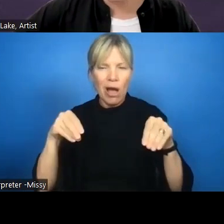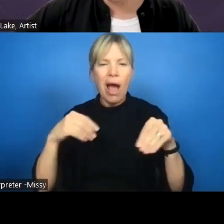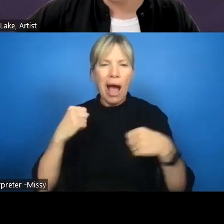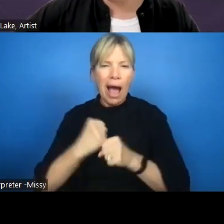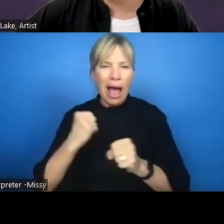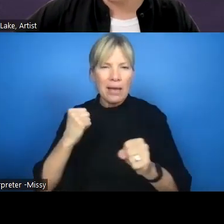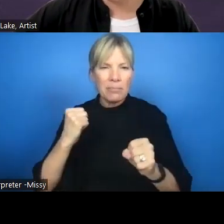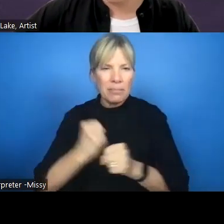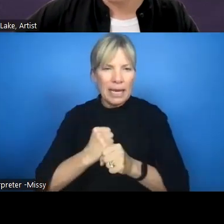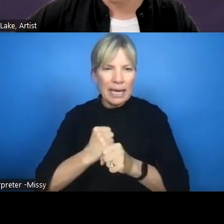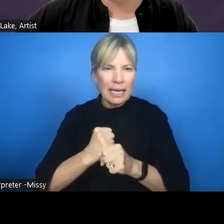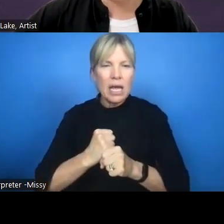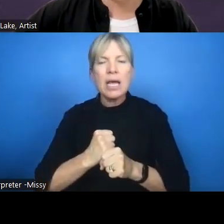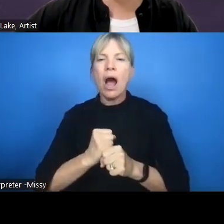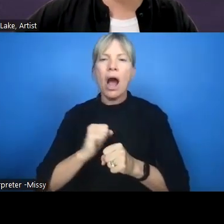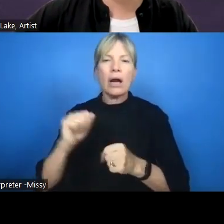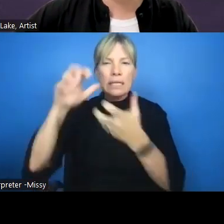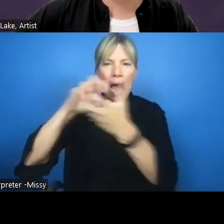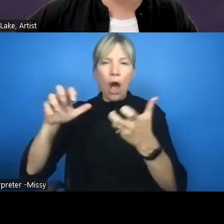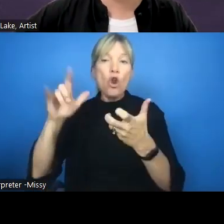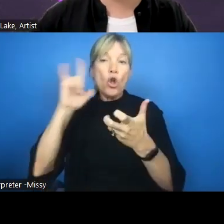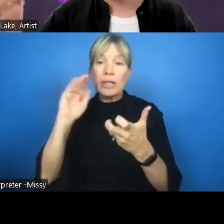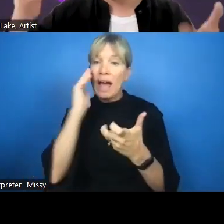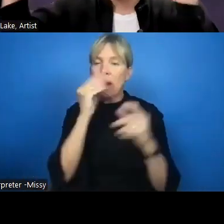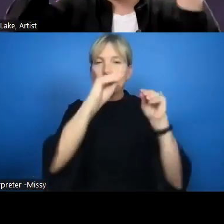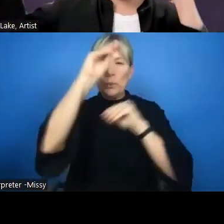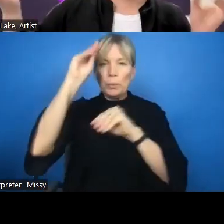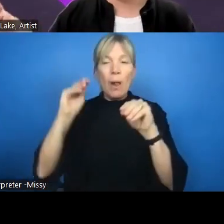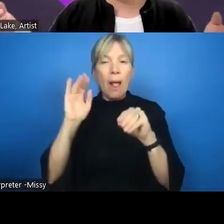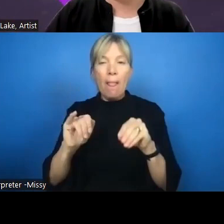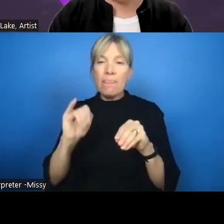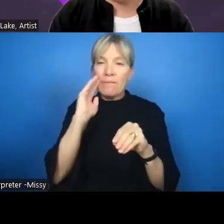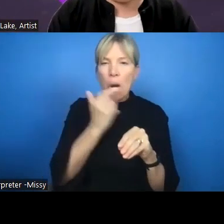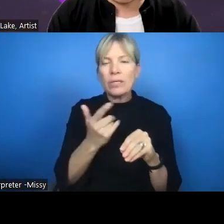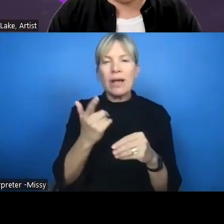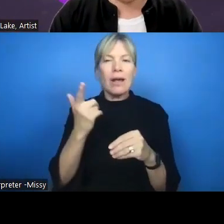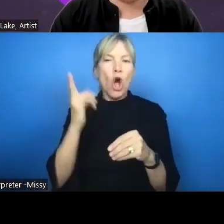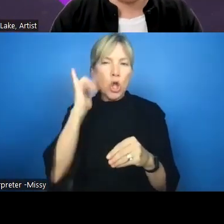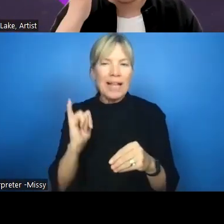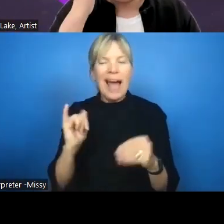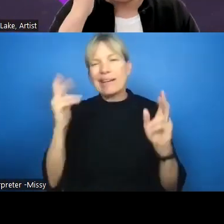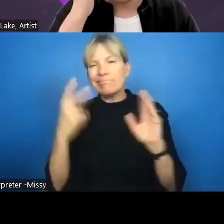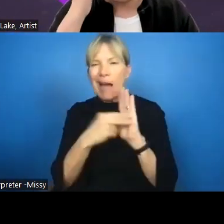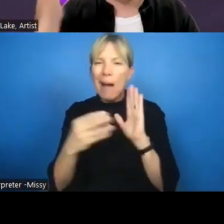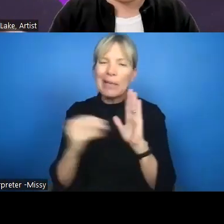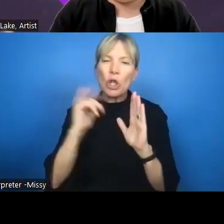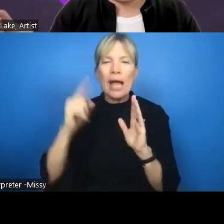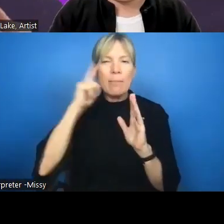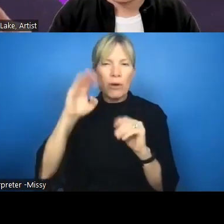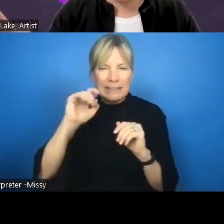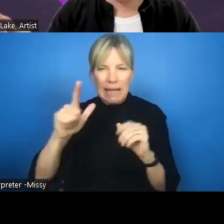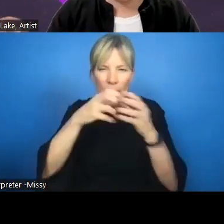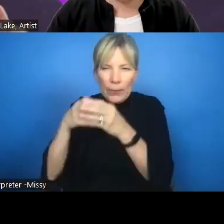brain shaped like a floating flowers, and each flower mimics the body of the brain cells. I was thinking about a brain